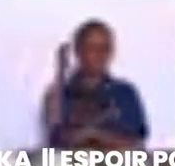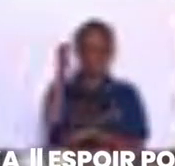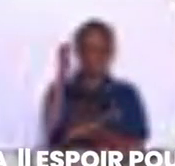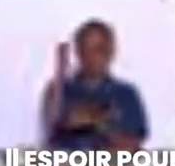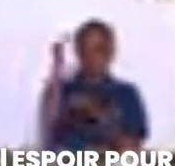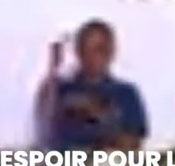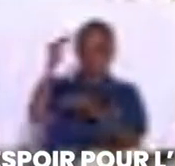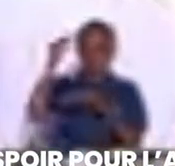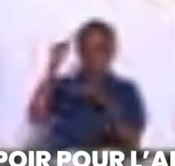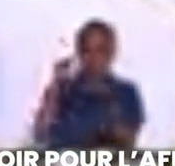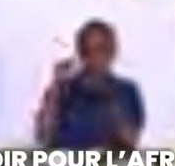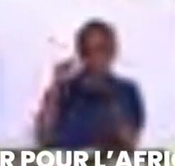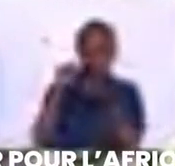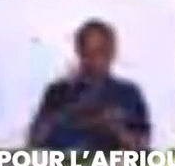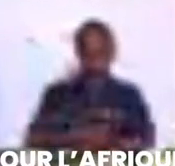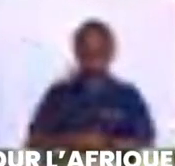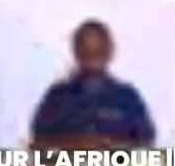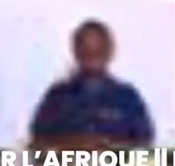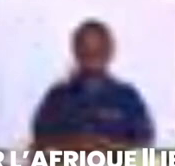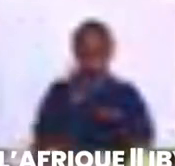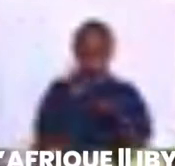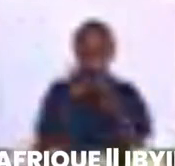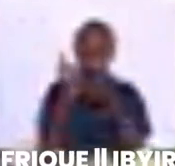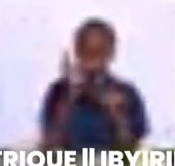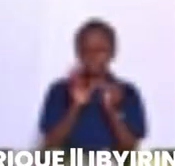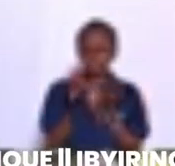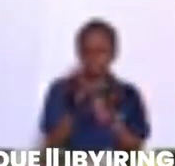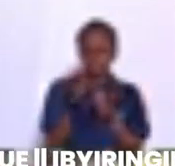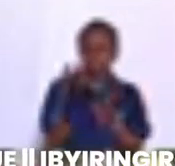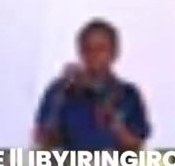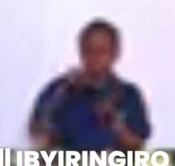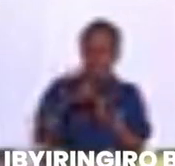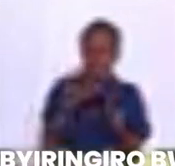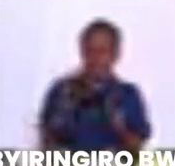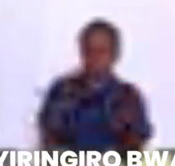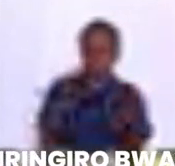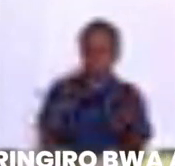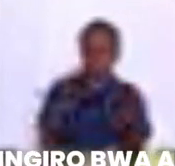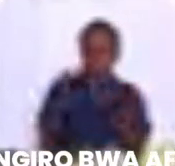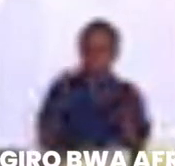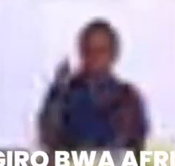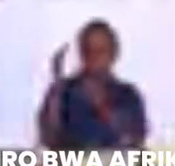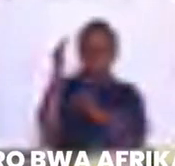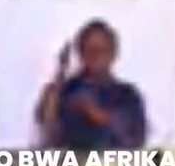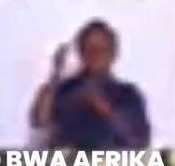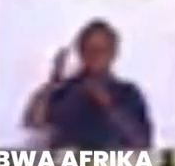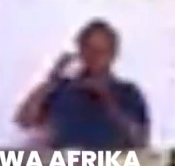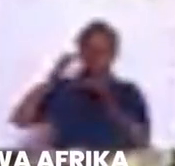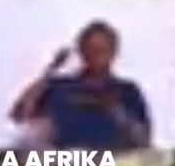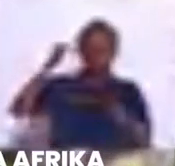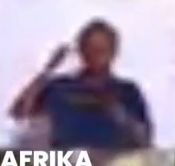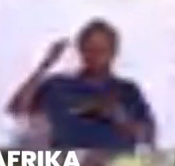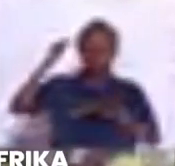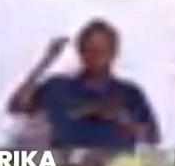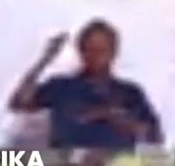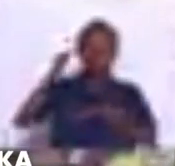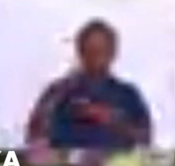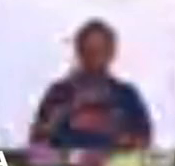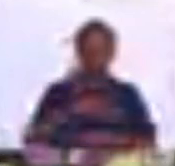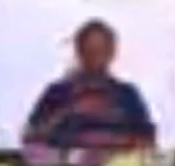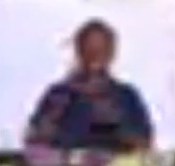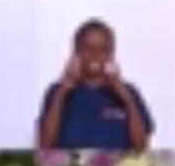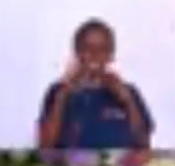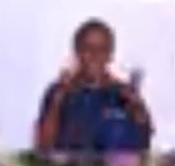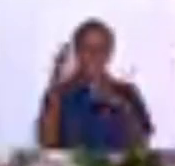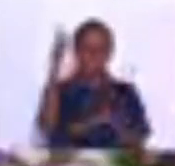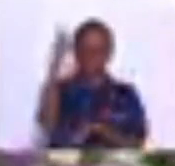shrink. But if you add something, your brain will expand. Hallelujah. Seek